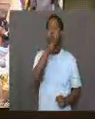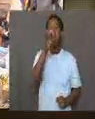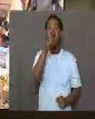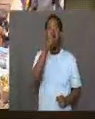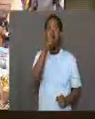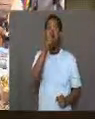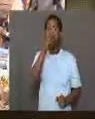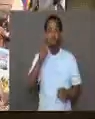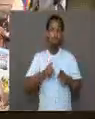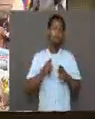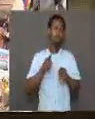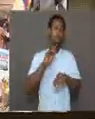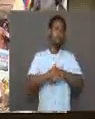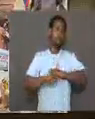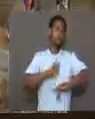genocide.